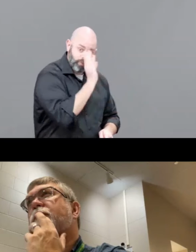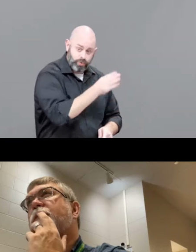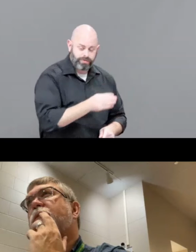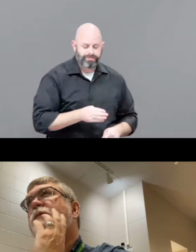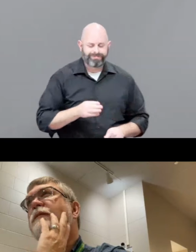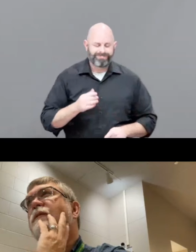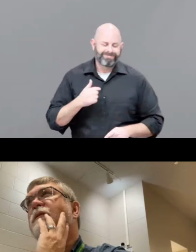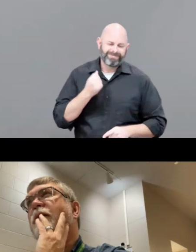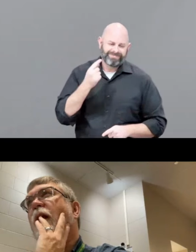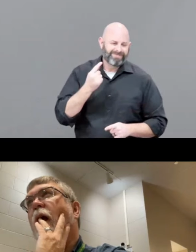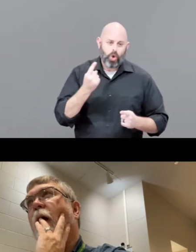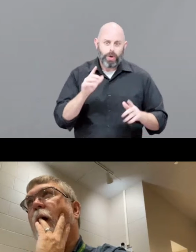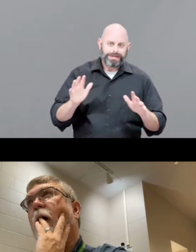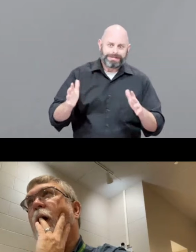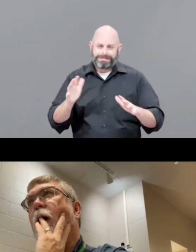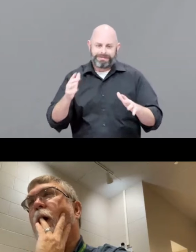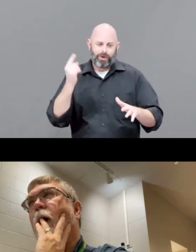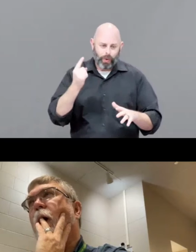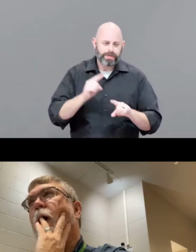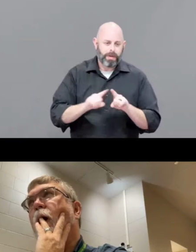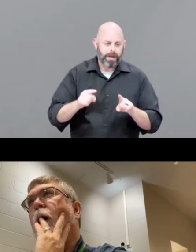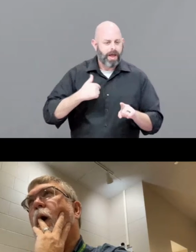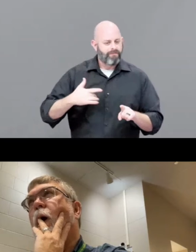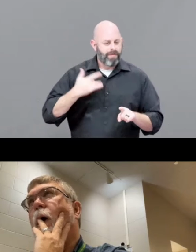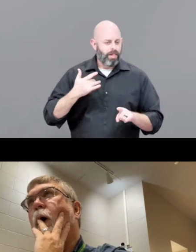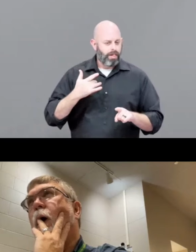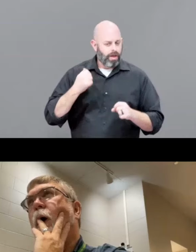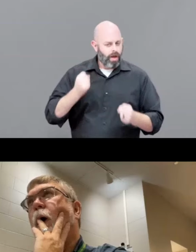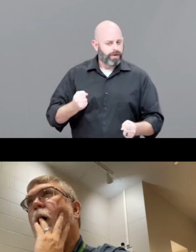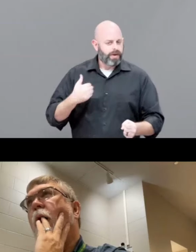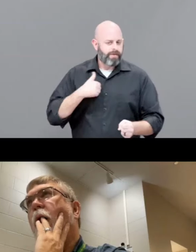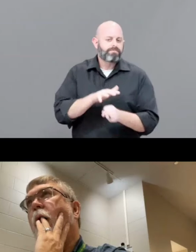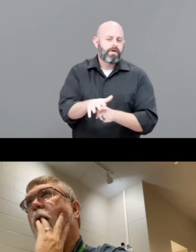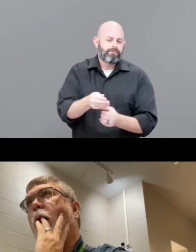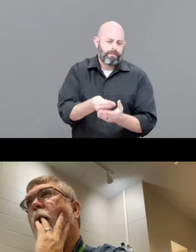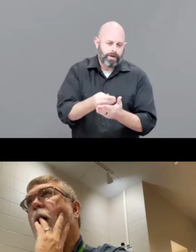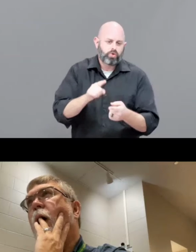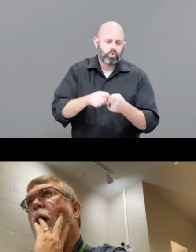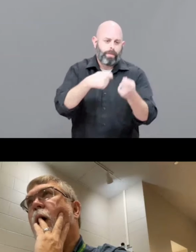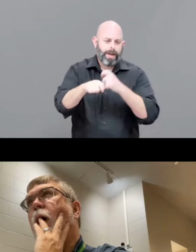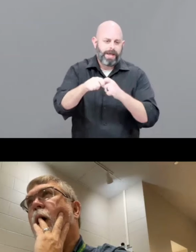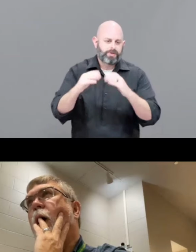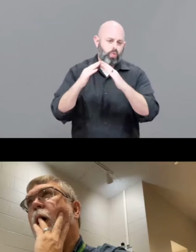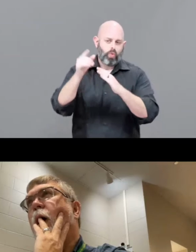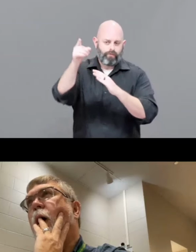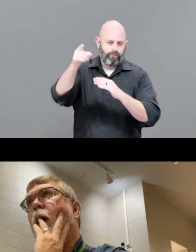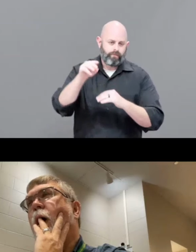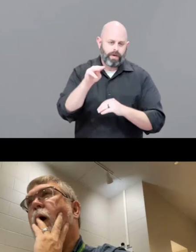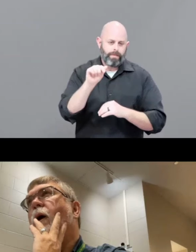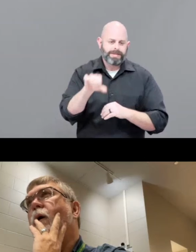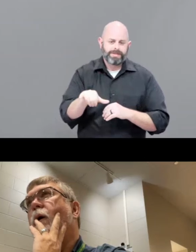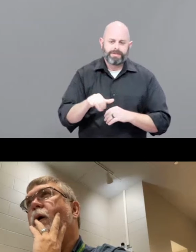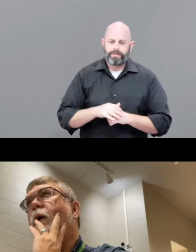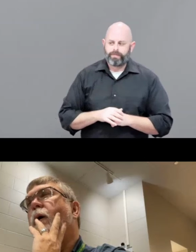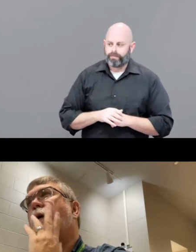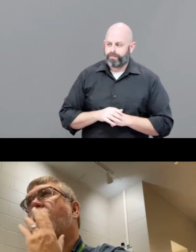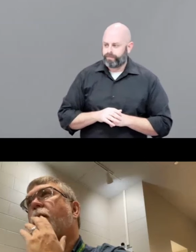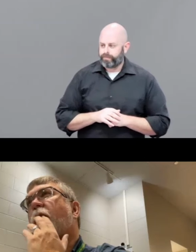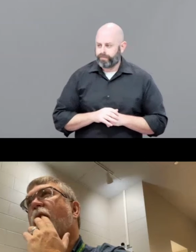understand. yeah, but I think I feel very comfortable we have enough money to replace that roof. So